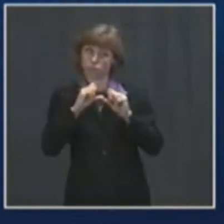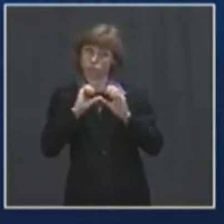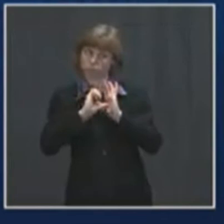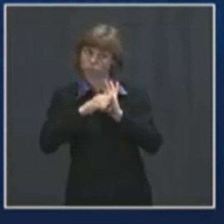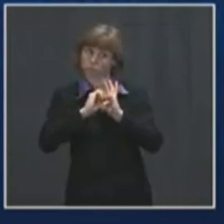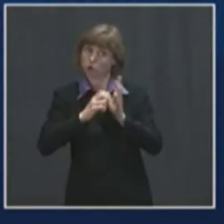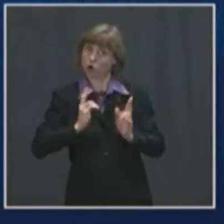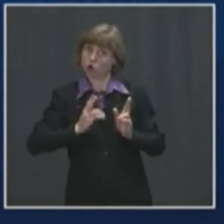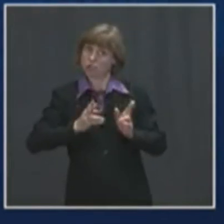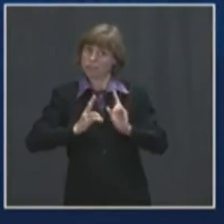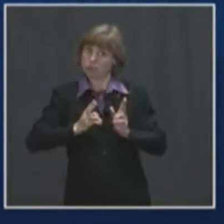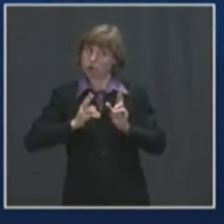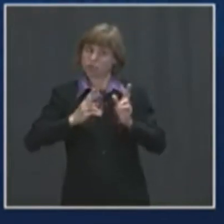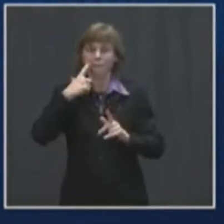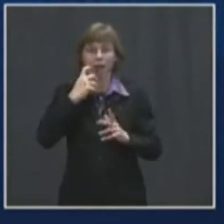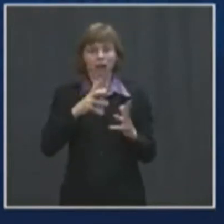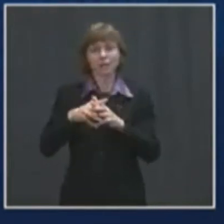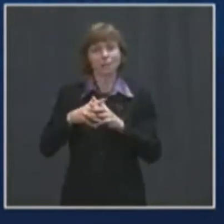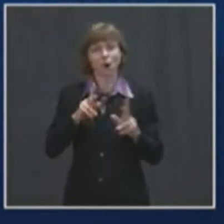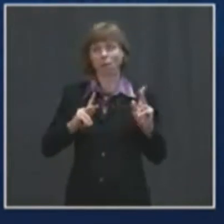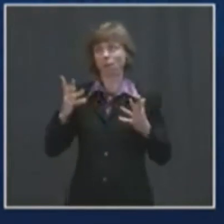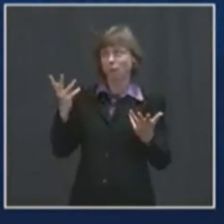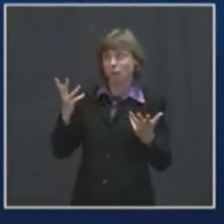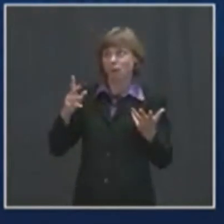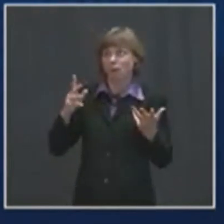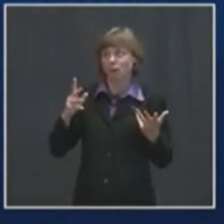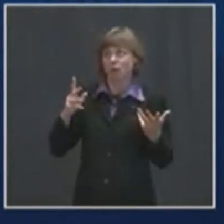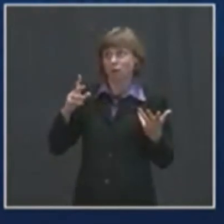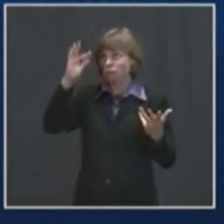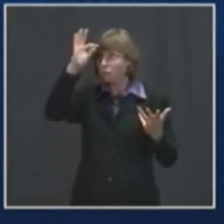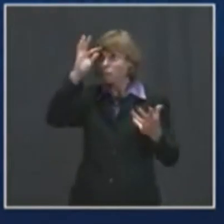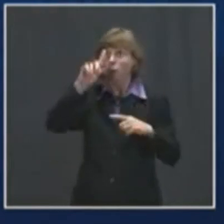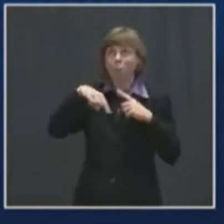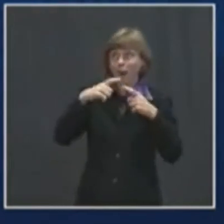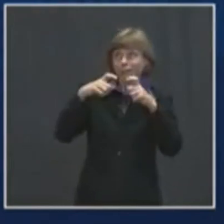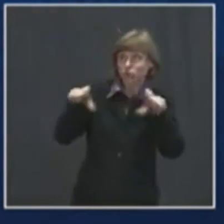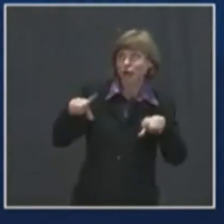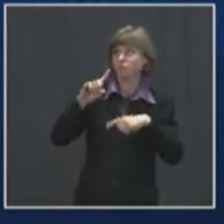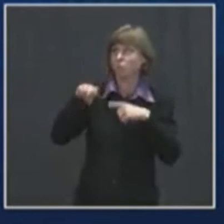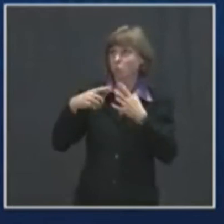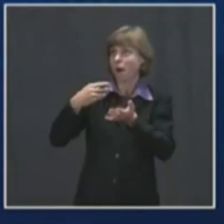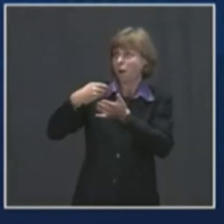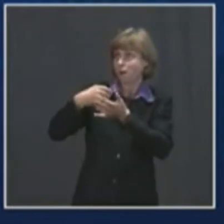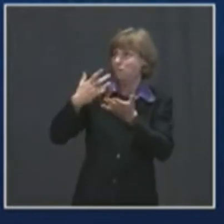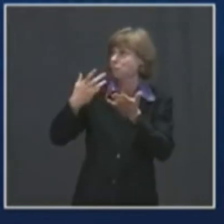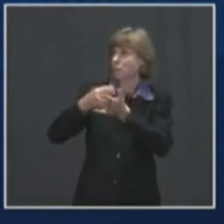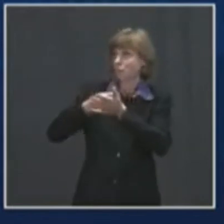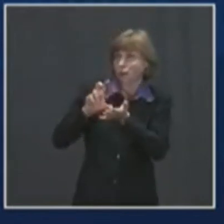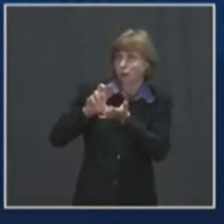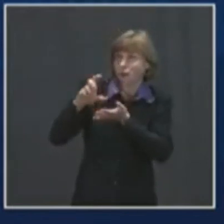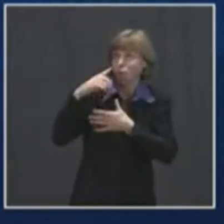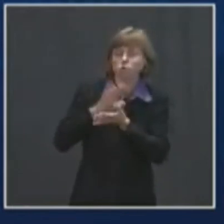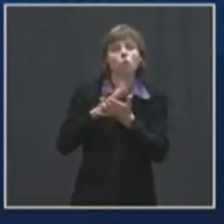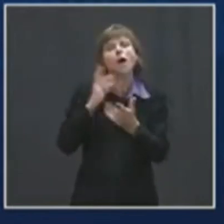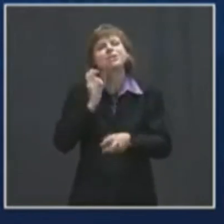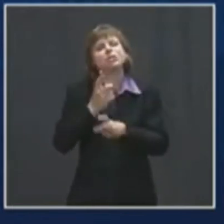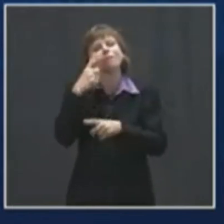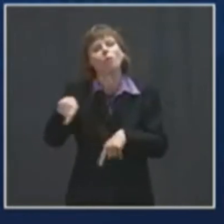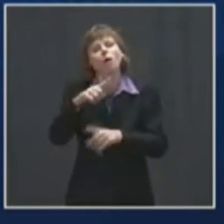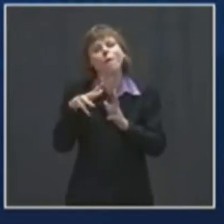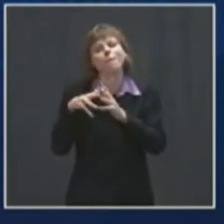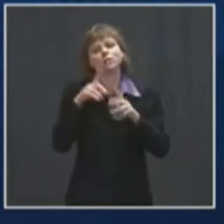until they know when they're going to get checks, until they know when schools are going to get funding, it's hard for them to plan. We know that there are timelines that are coming